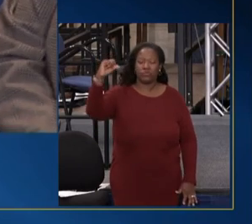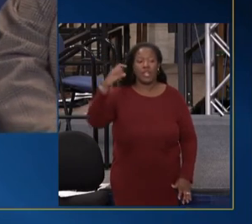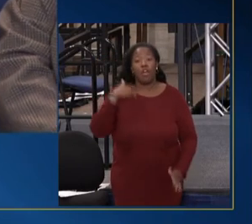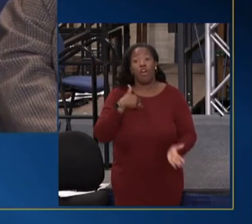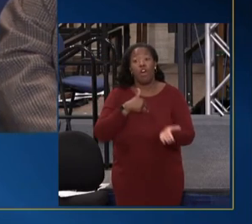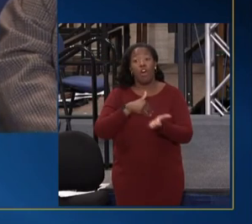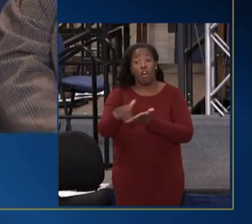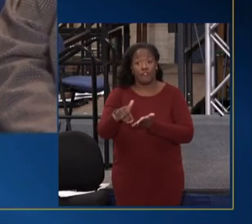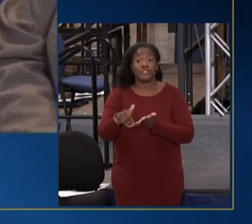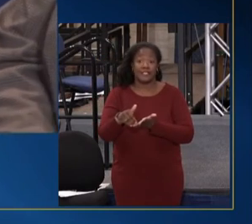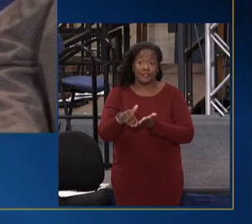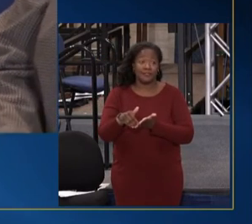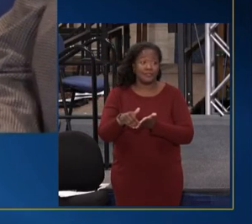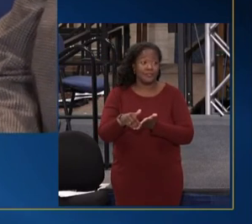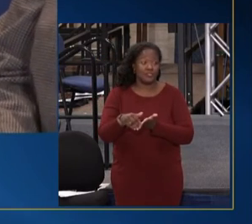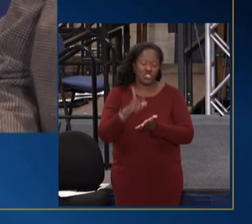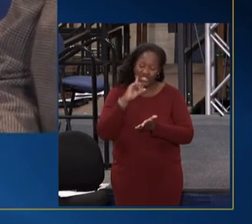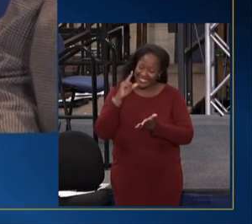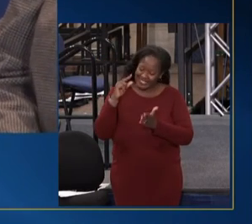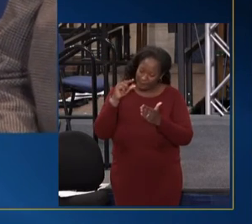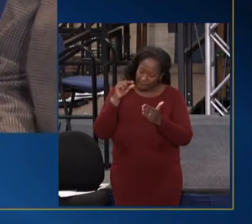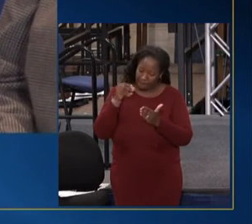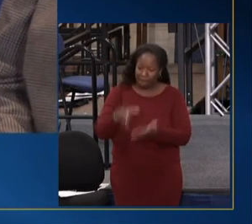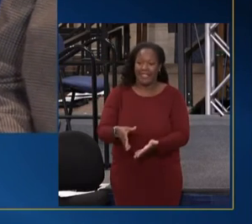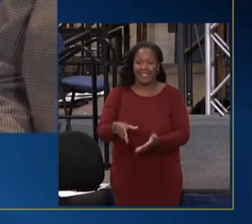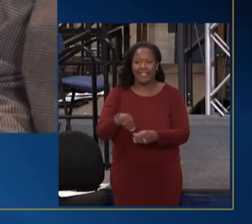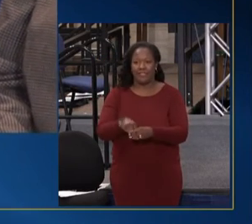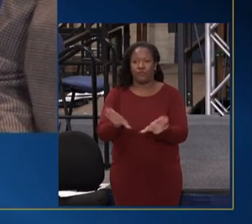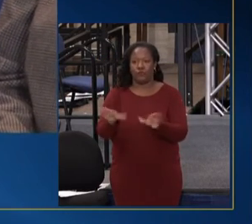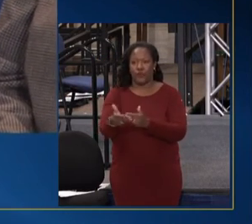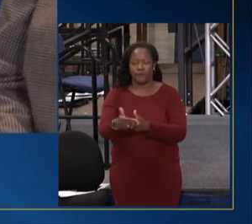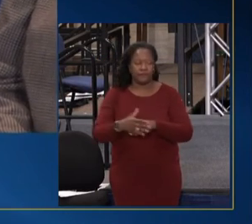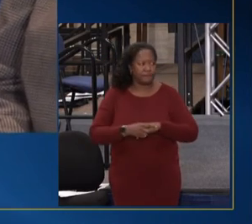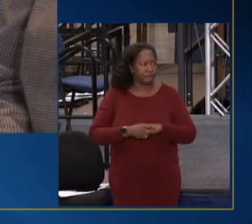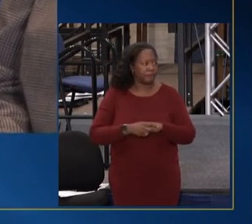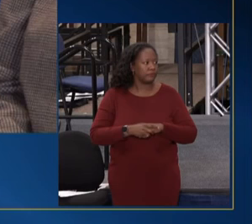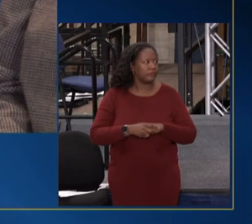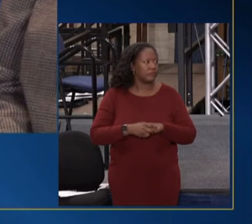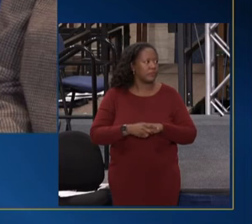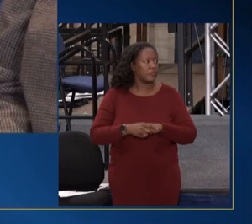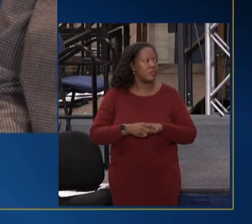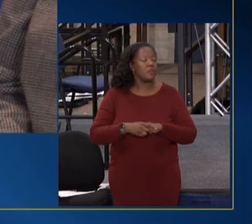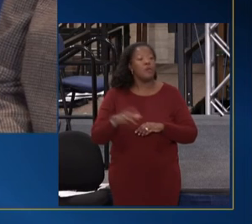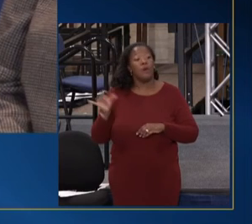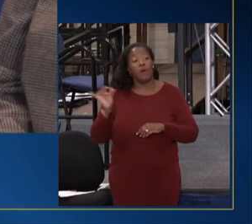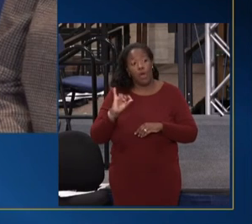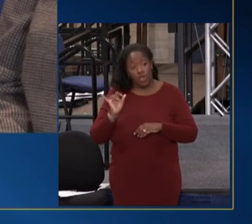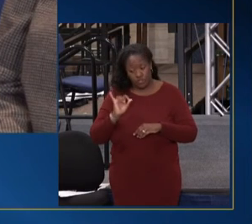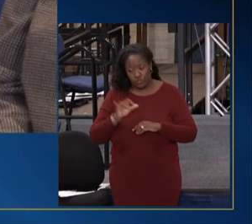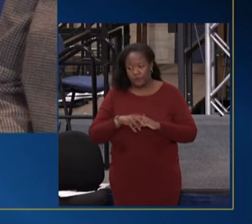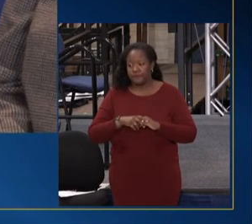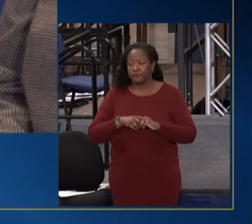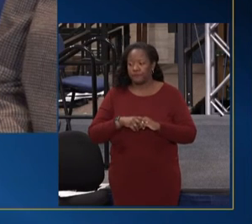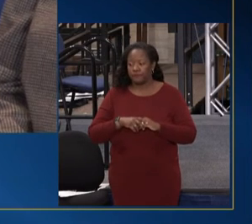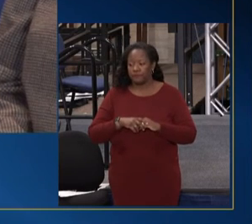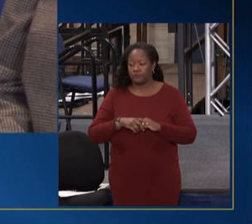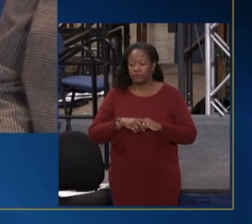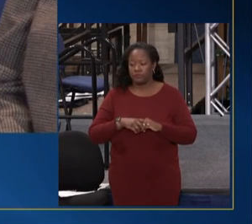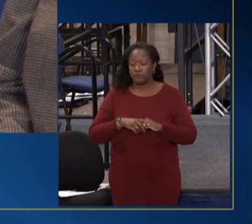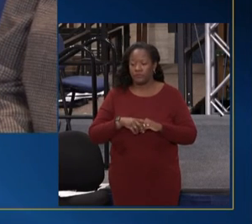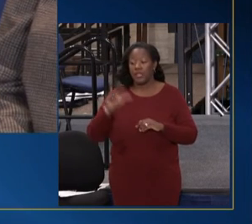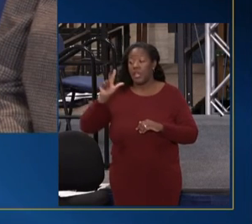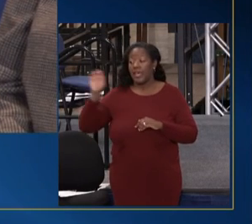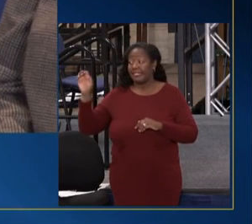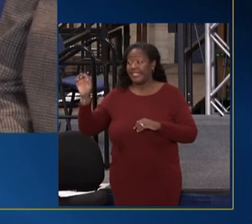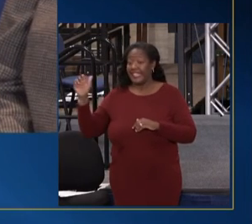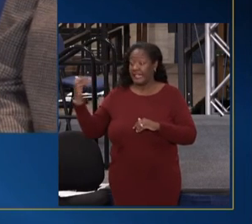often in that sort of in those rooms. Also, the thing that Lee wanted me to sort of make sure